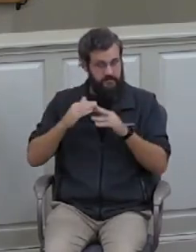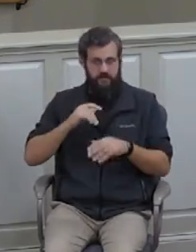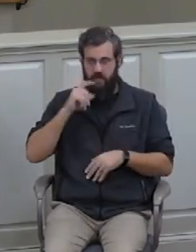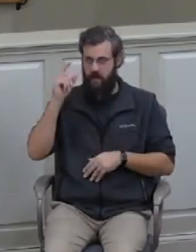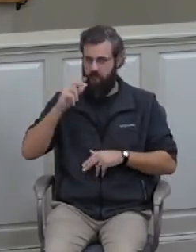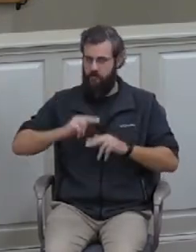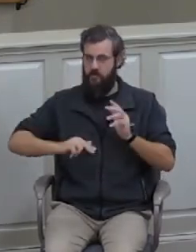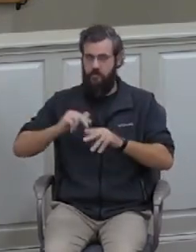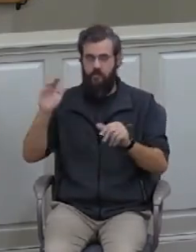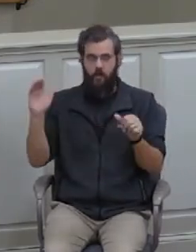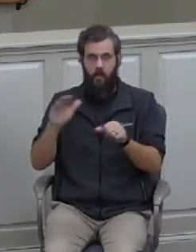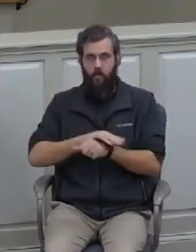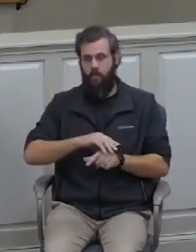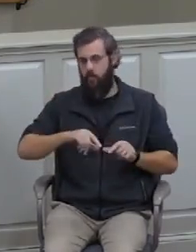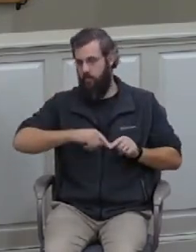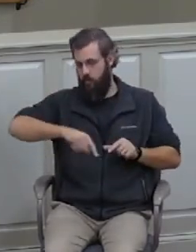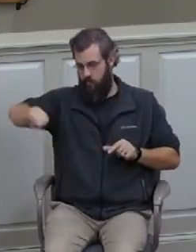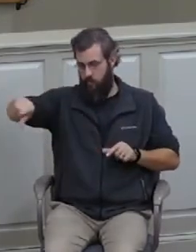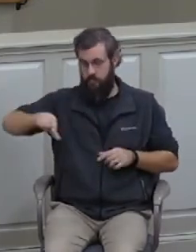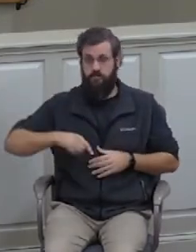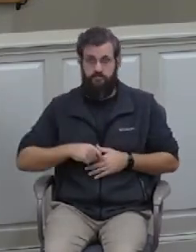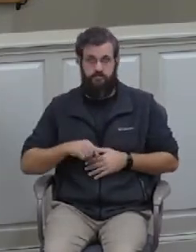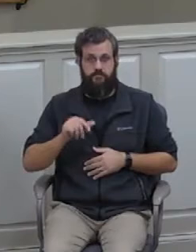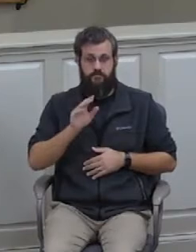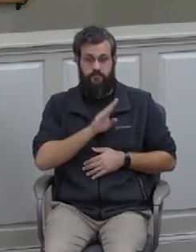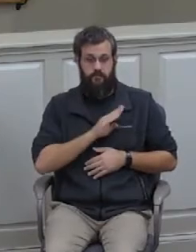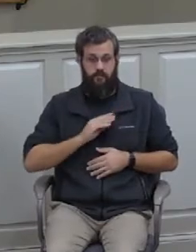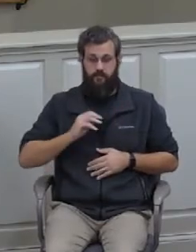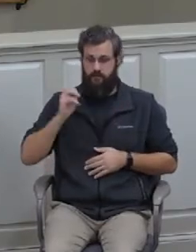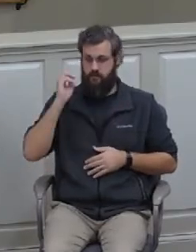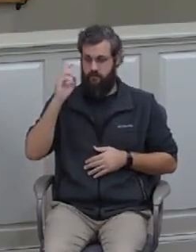entire roadway. The Board of Education